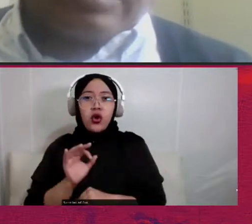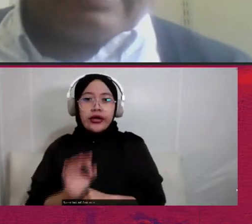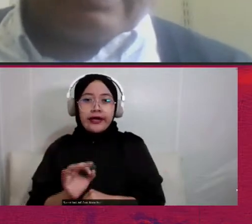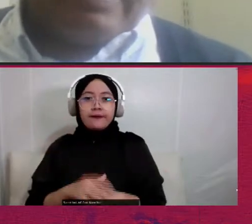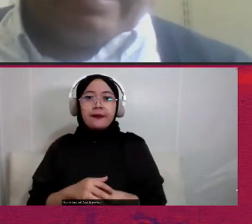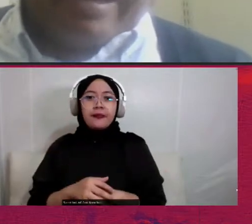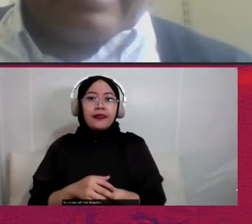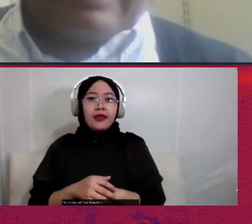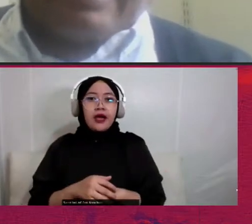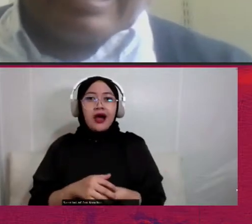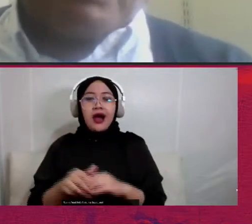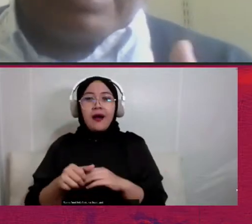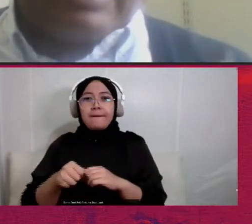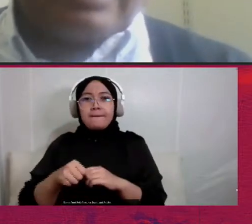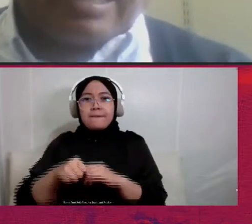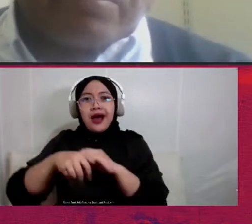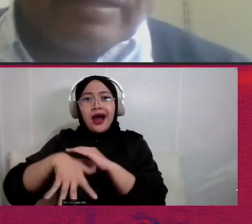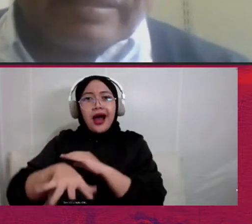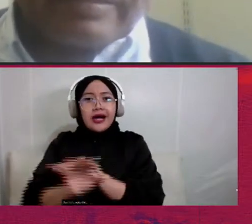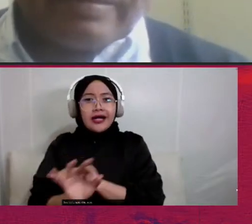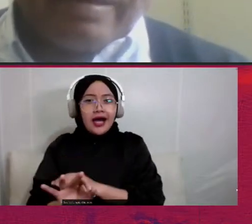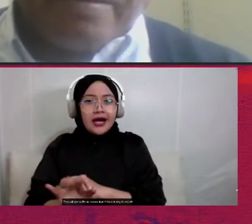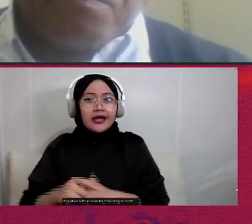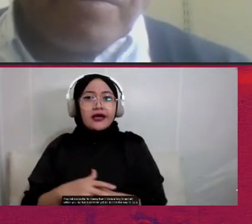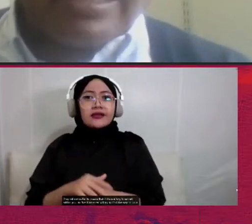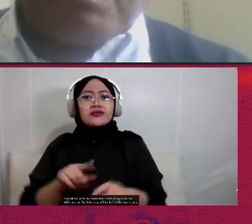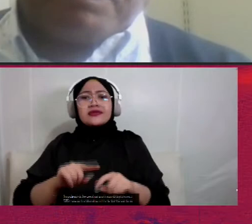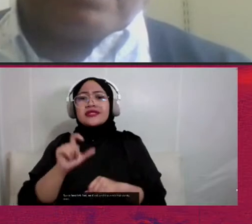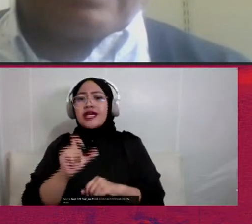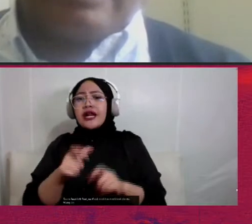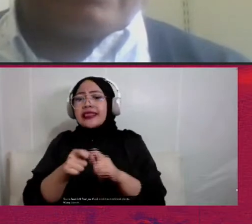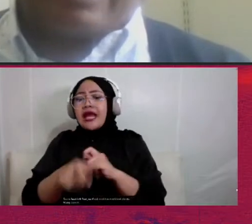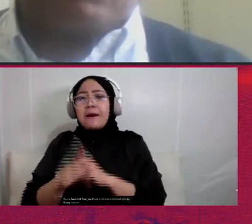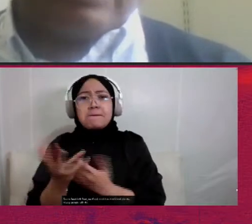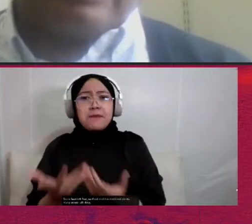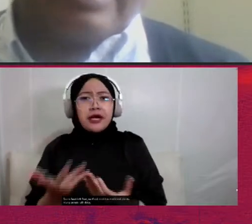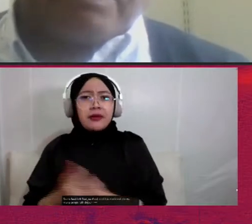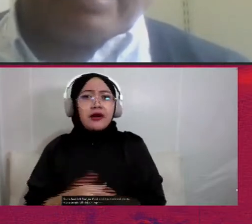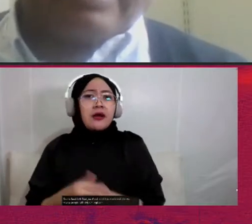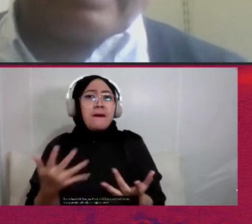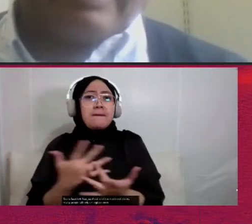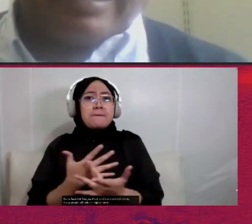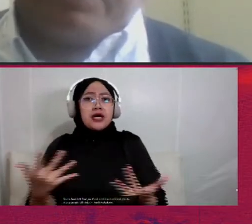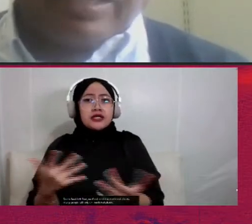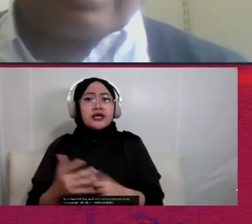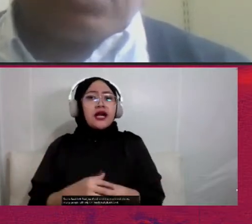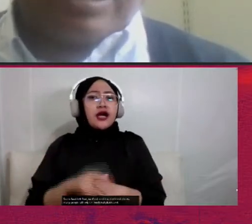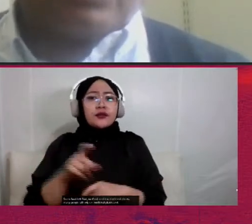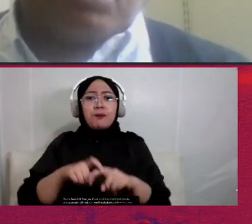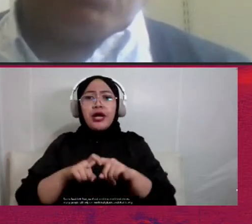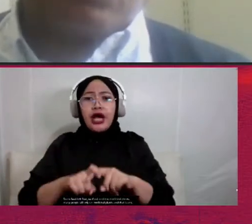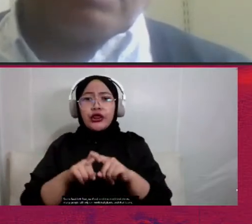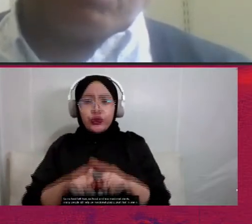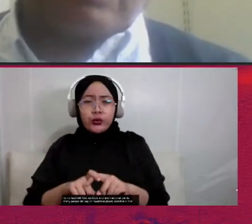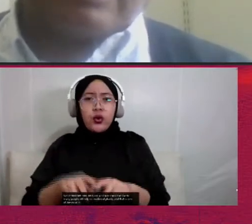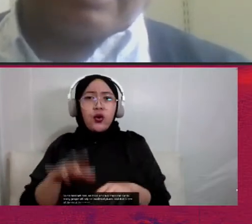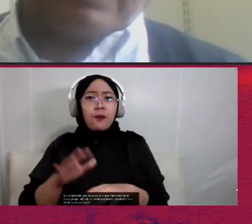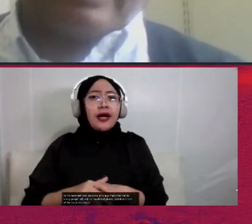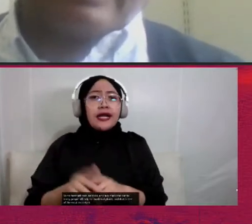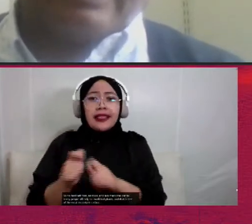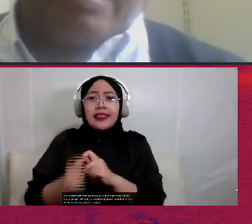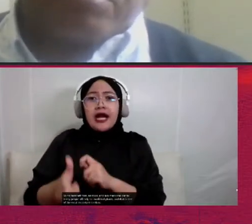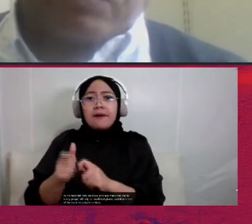no fruit, and less medicinal plants. Many people still rely on medicinal plants, and that is one of the most